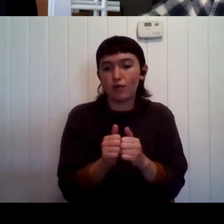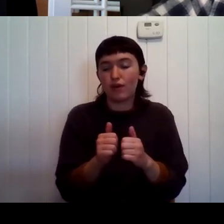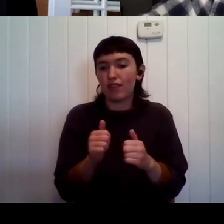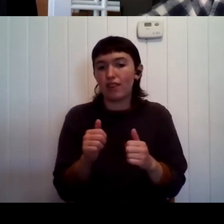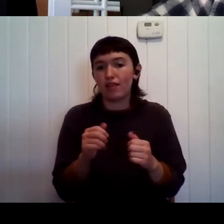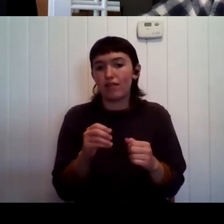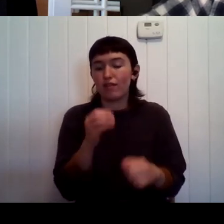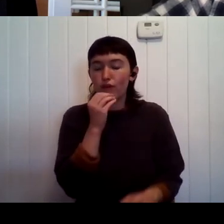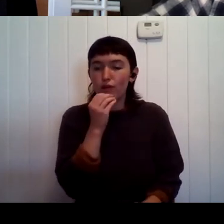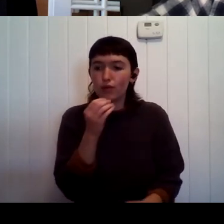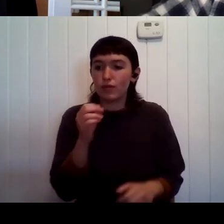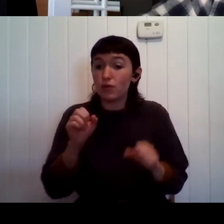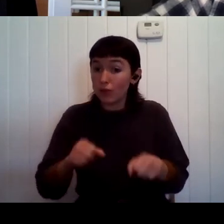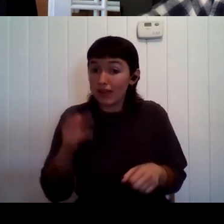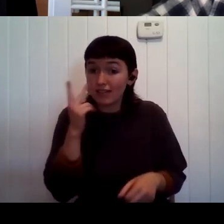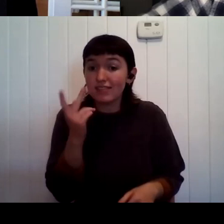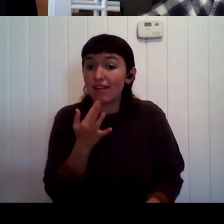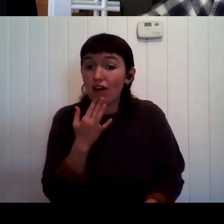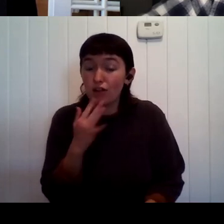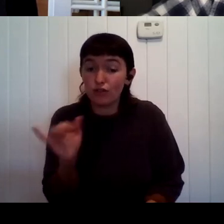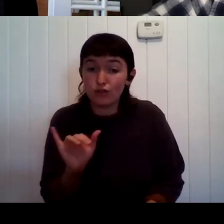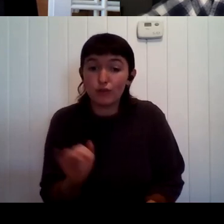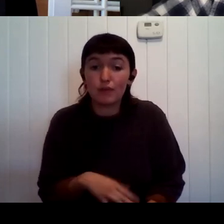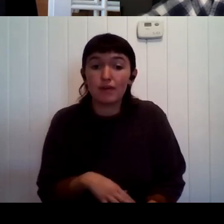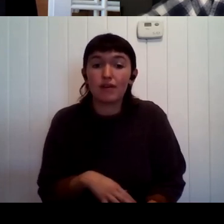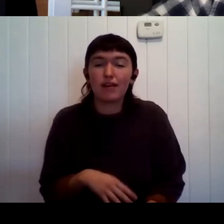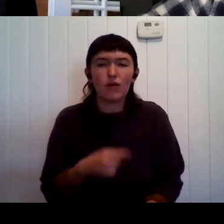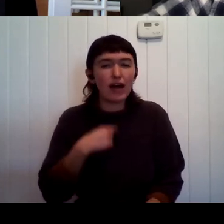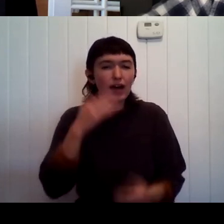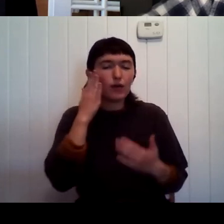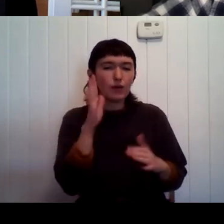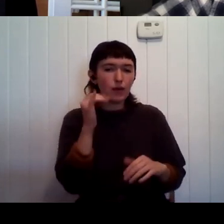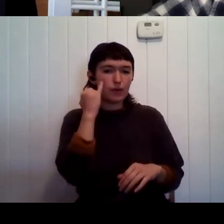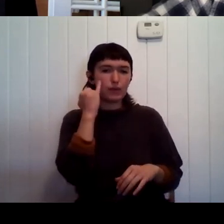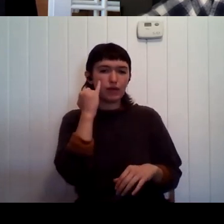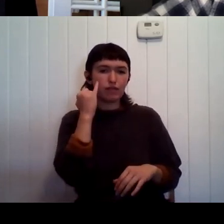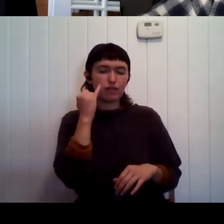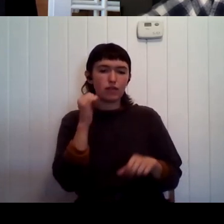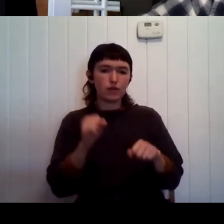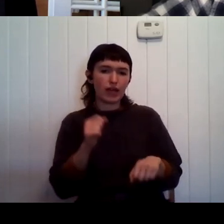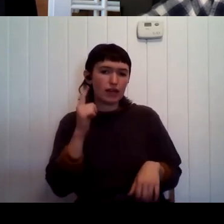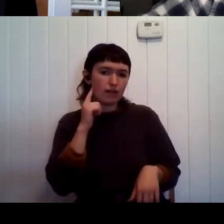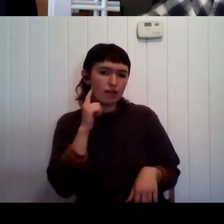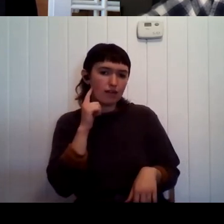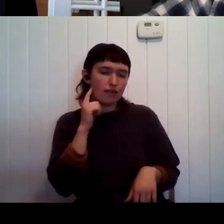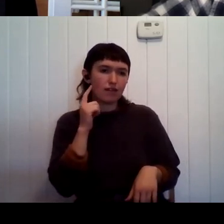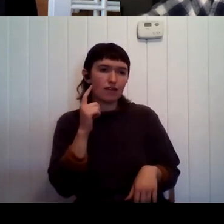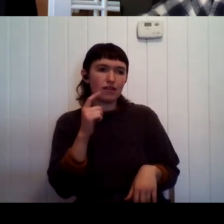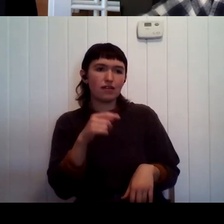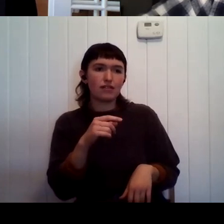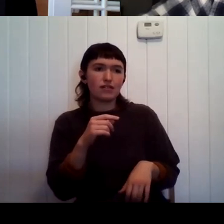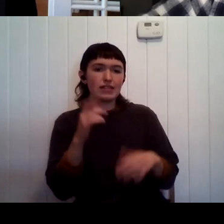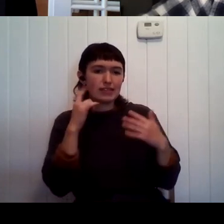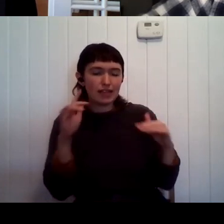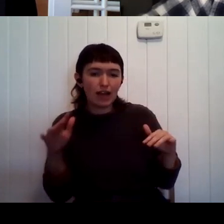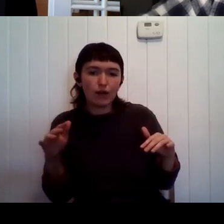you can, I don't know about their sound. I mean, sure there must be sound, but I don't know outside of the tank what. I